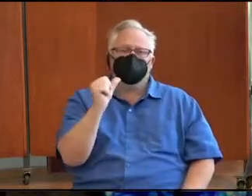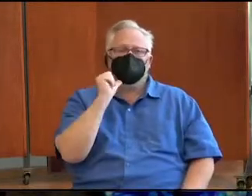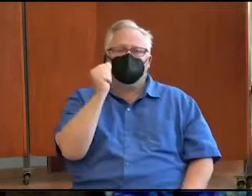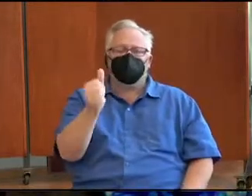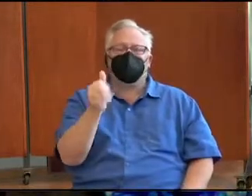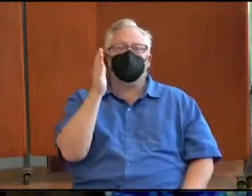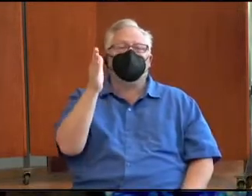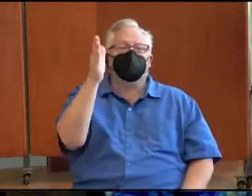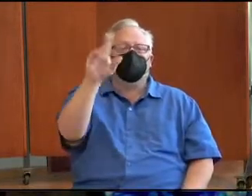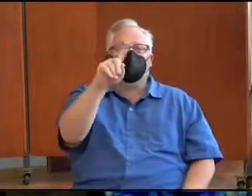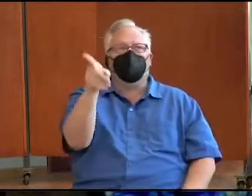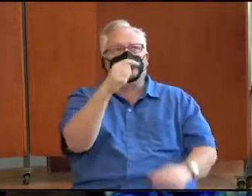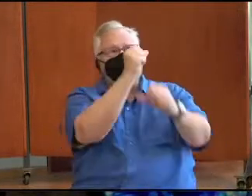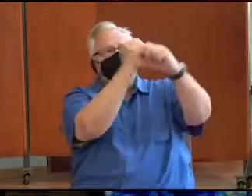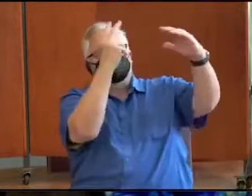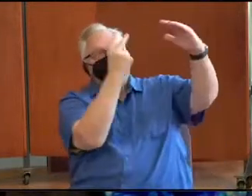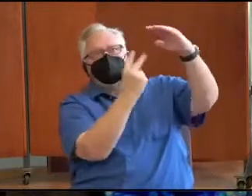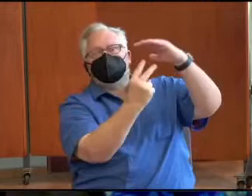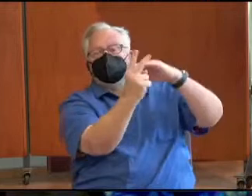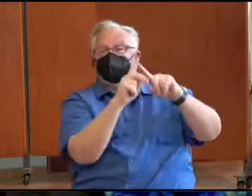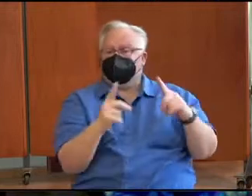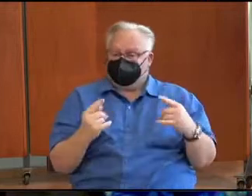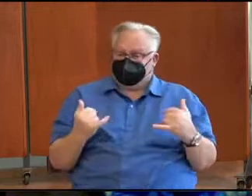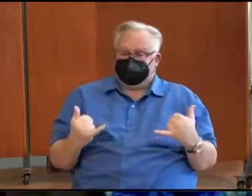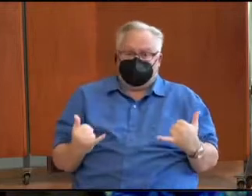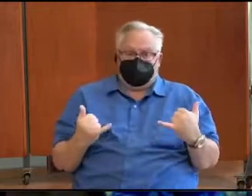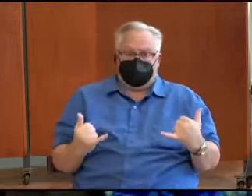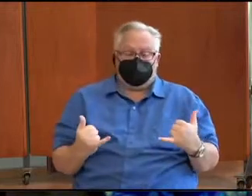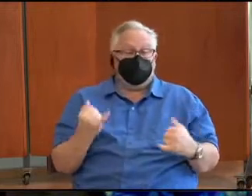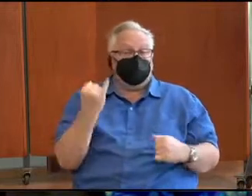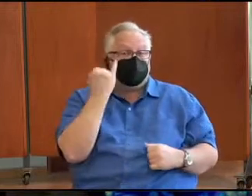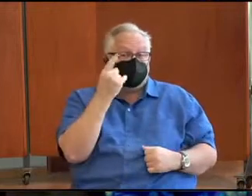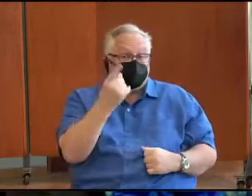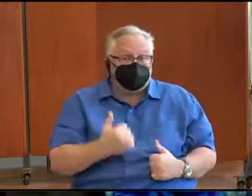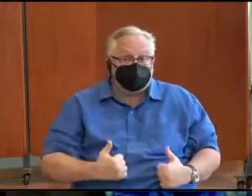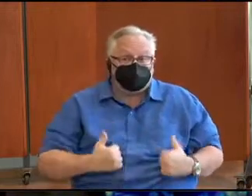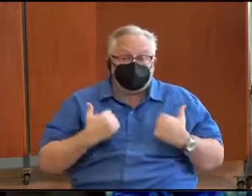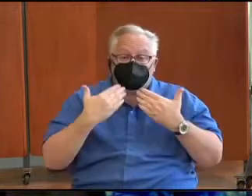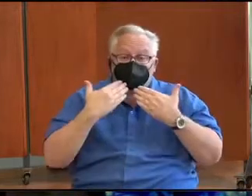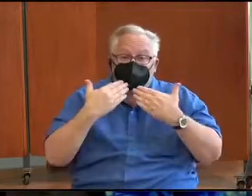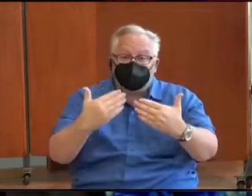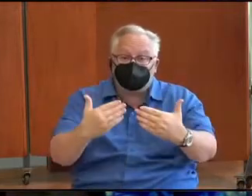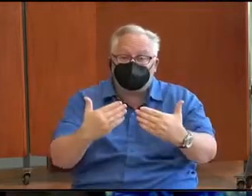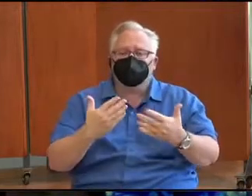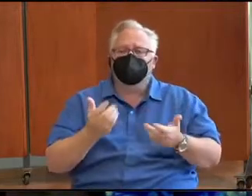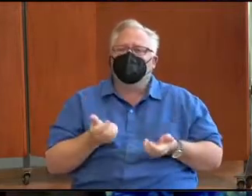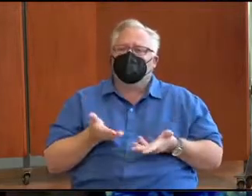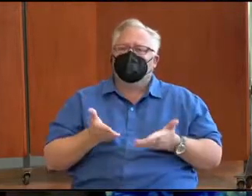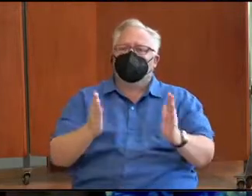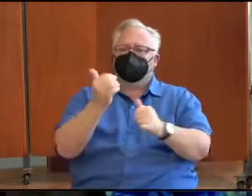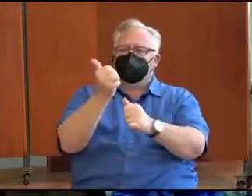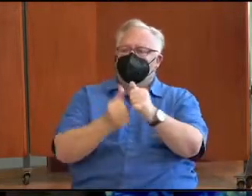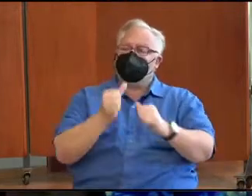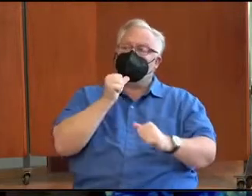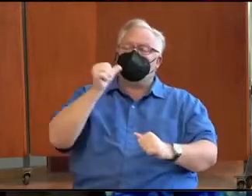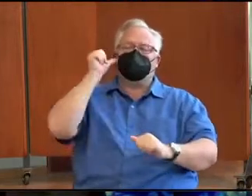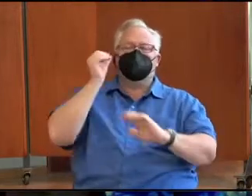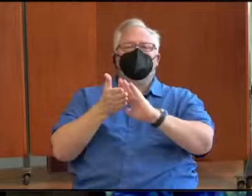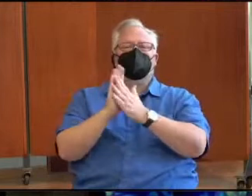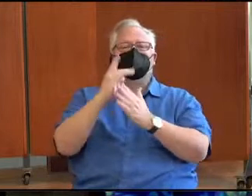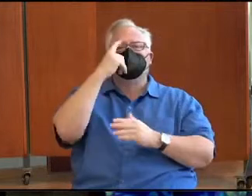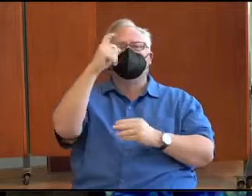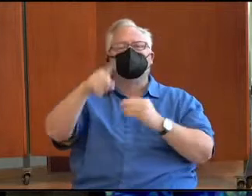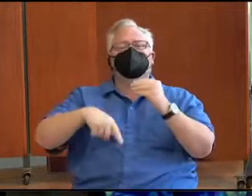is only a vision, but today, well lived, makes every yesterday a dream of